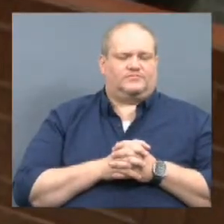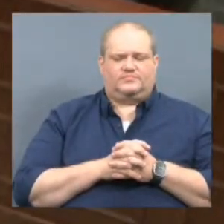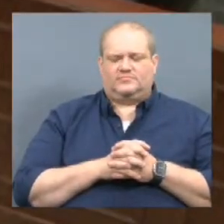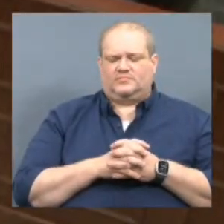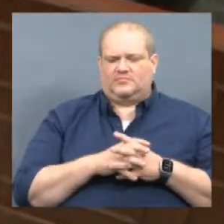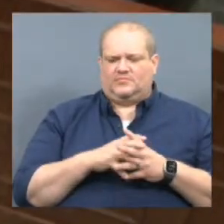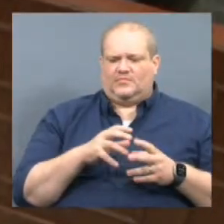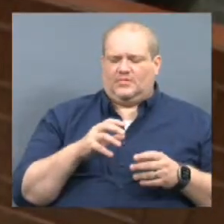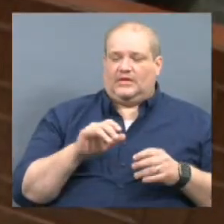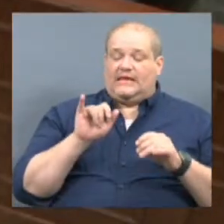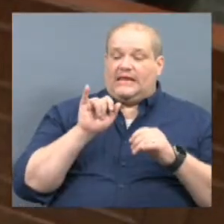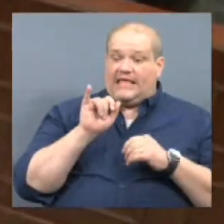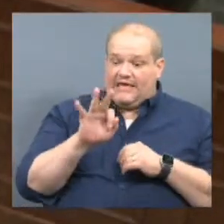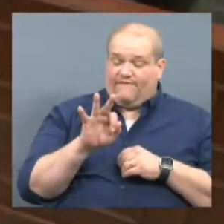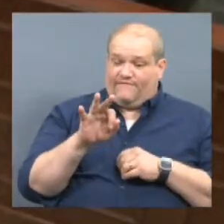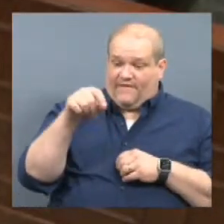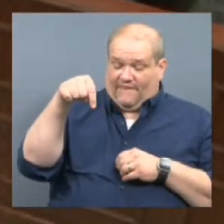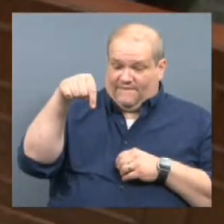What is our recourse if